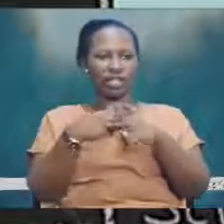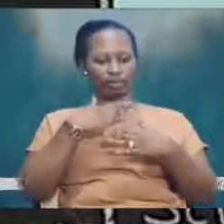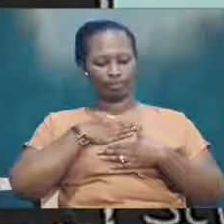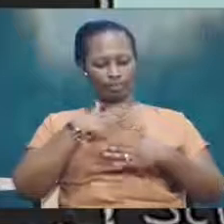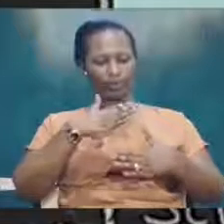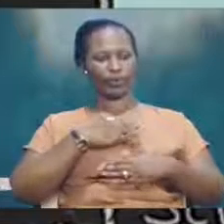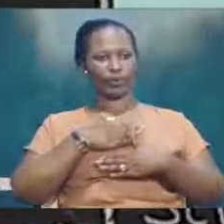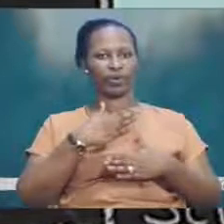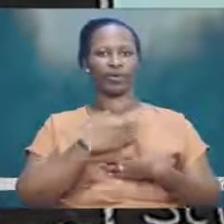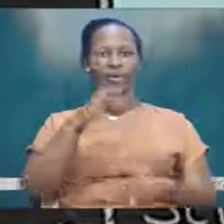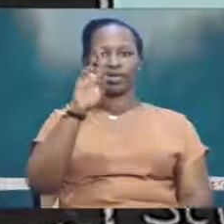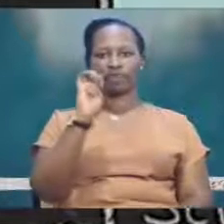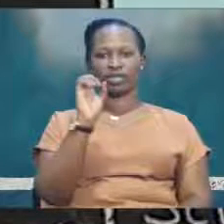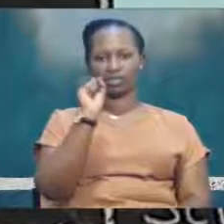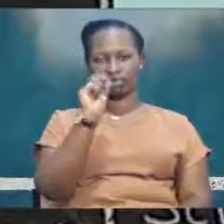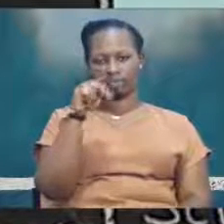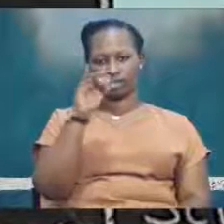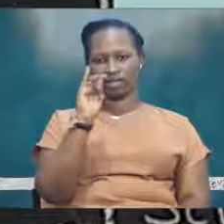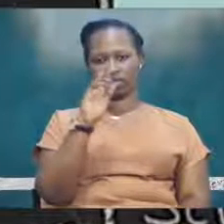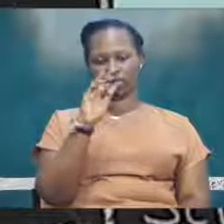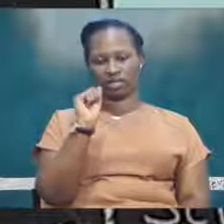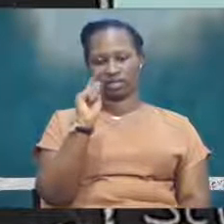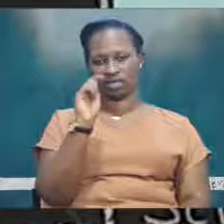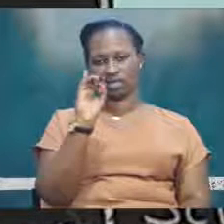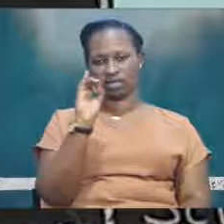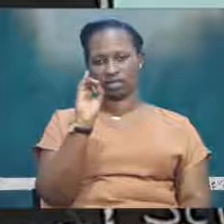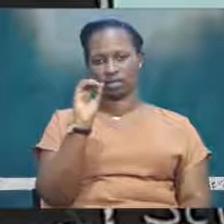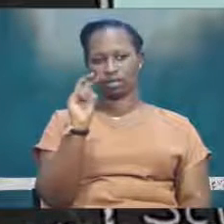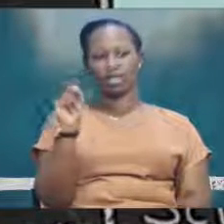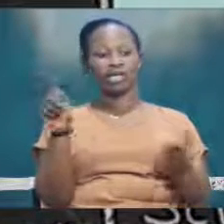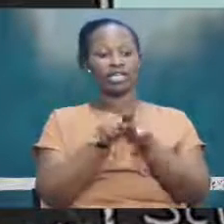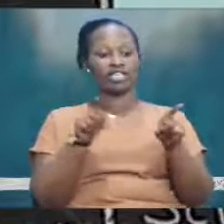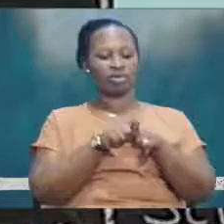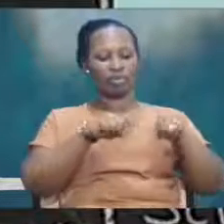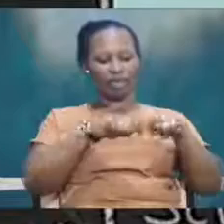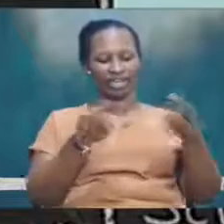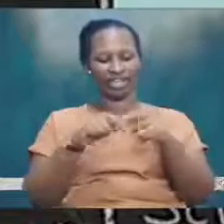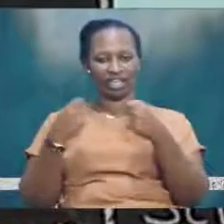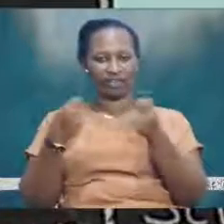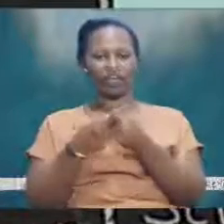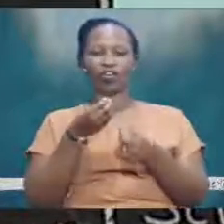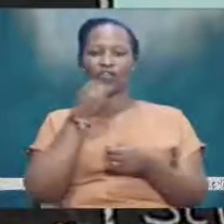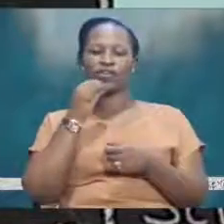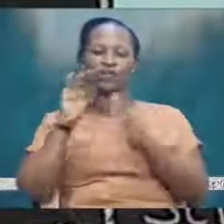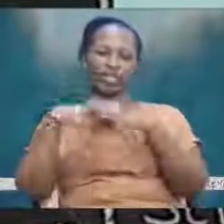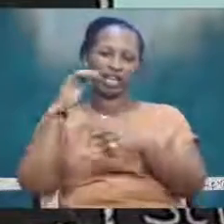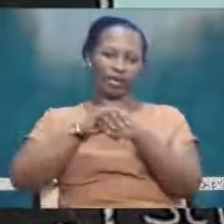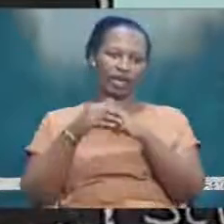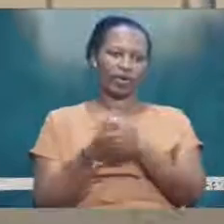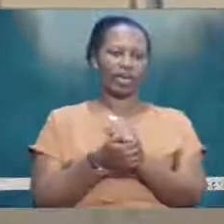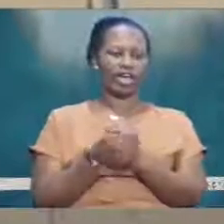the process of breaking down food to produce energy. So we have seen